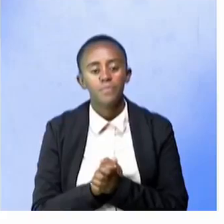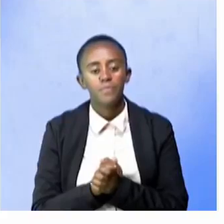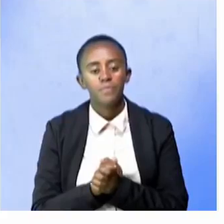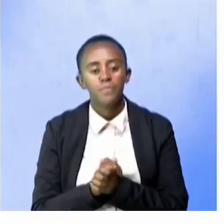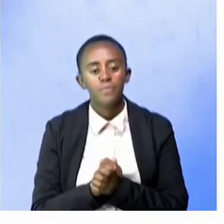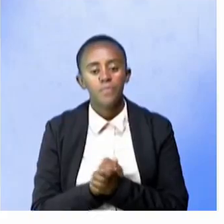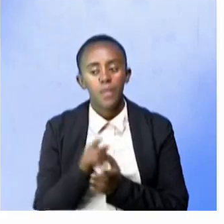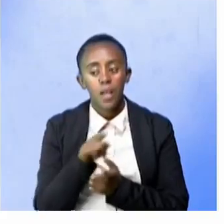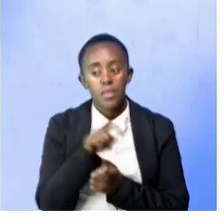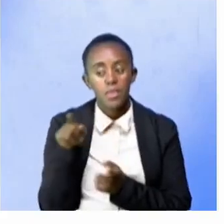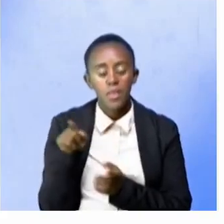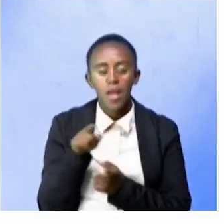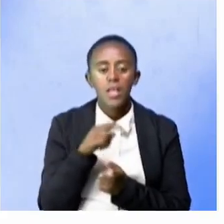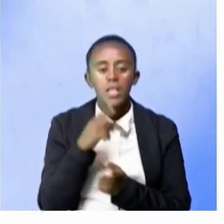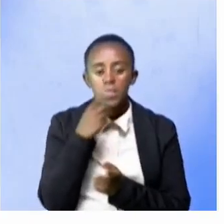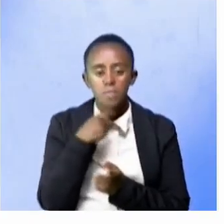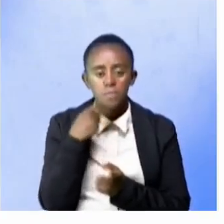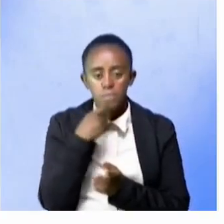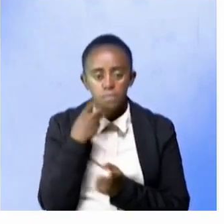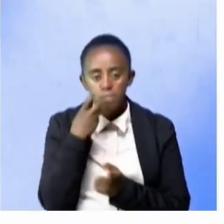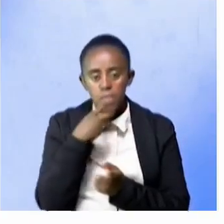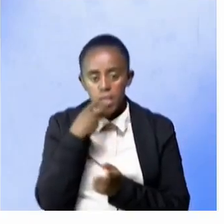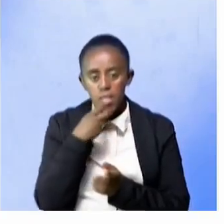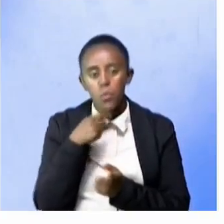They speak